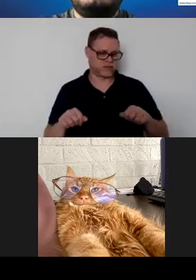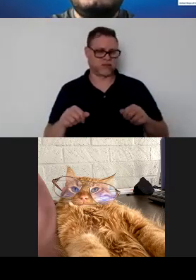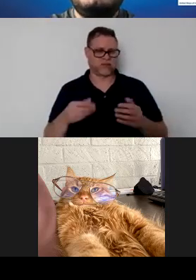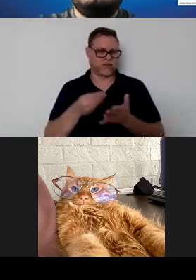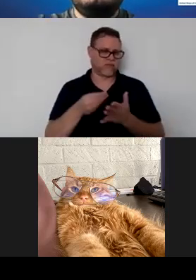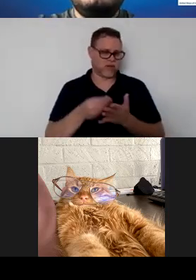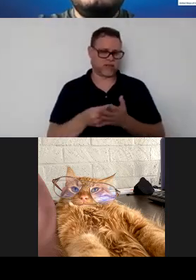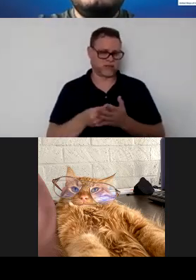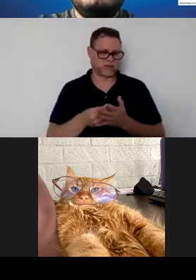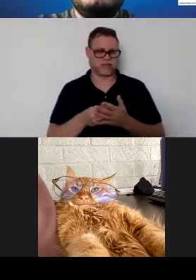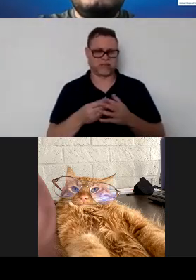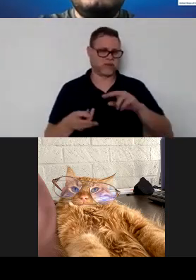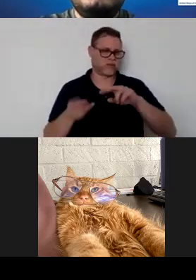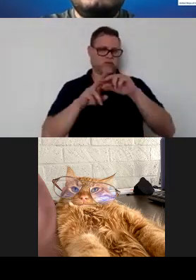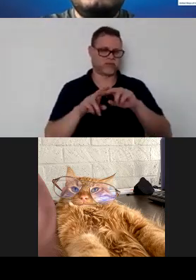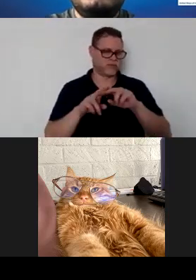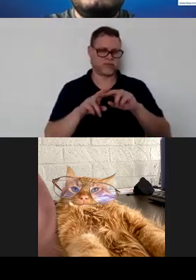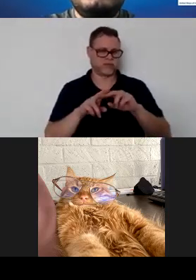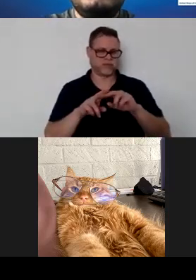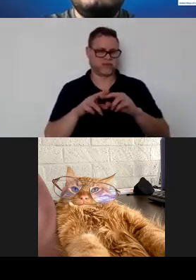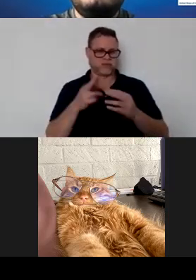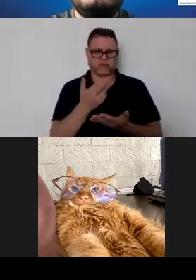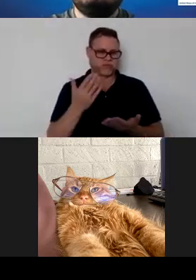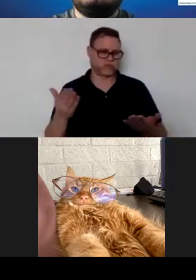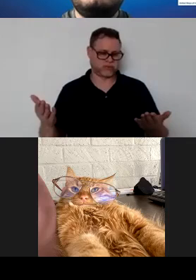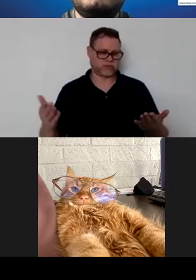funding to increase the resources.